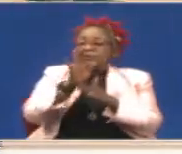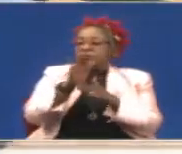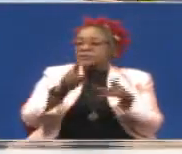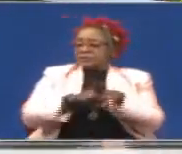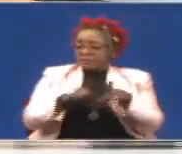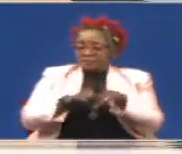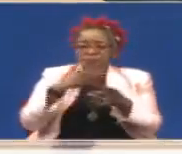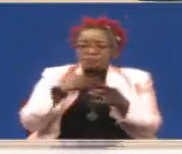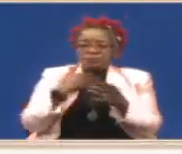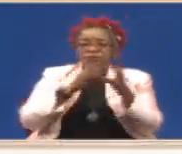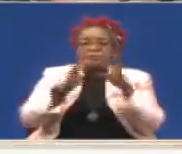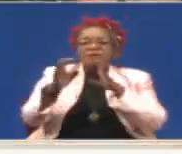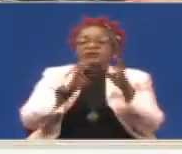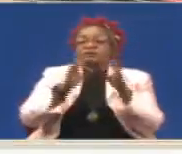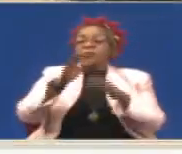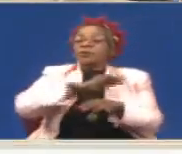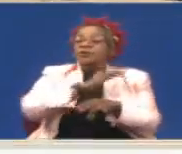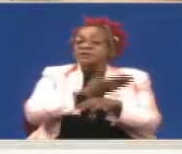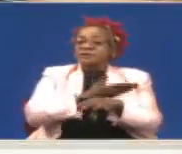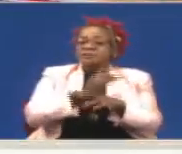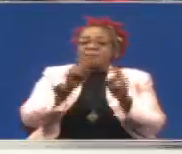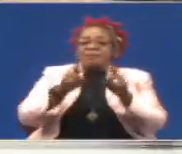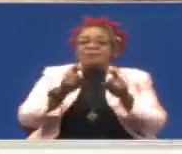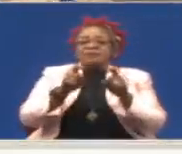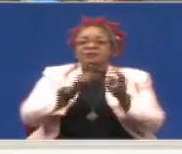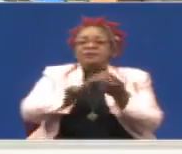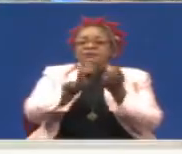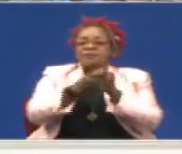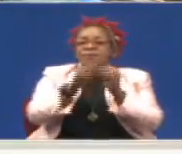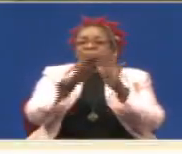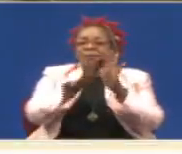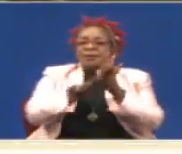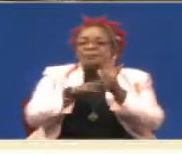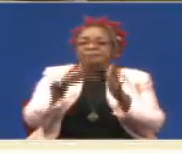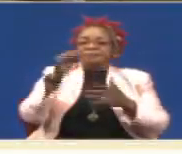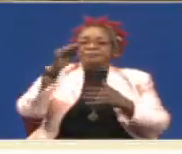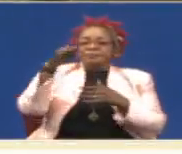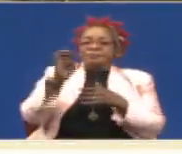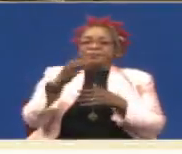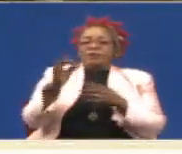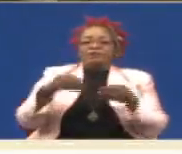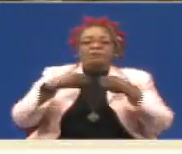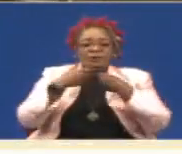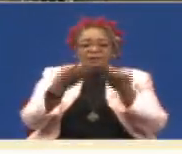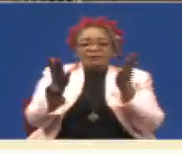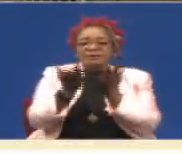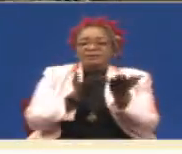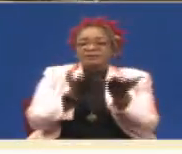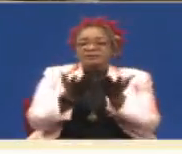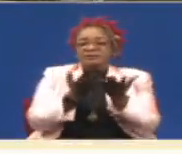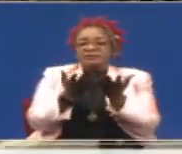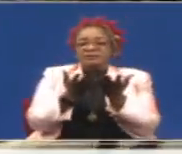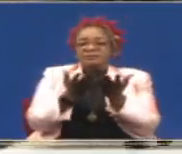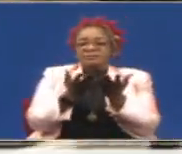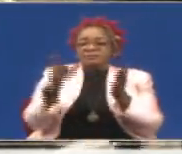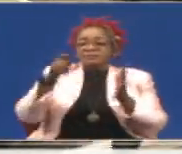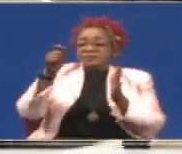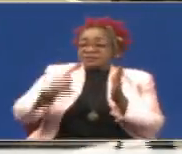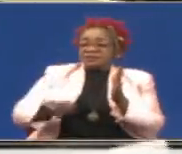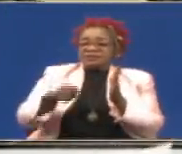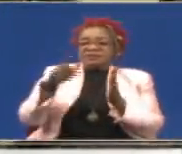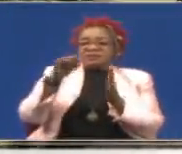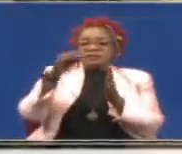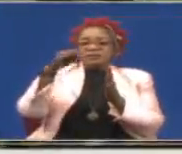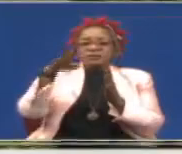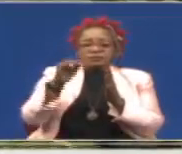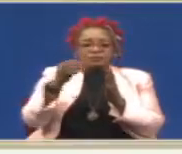seeking that Communication Authority reviews the programming code of broadcasting services. Justice John Chigiti, who